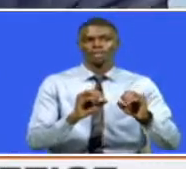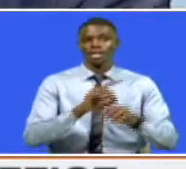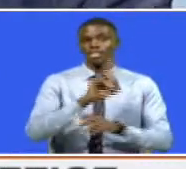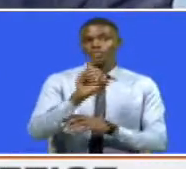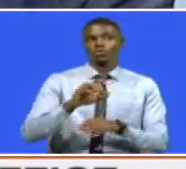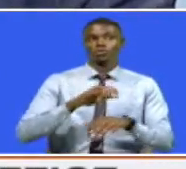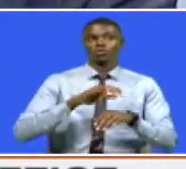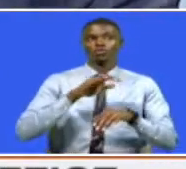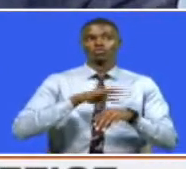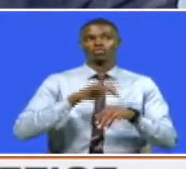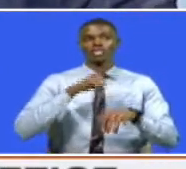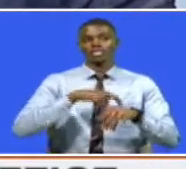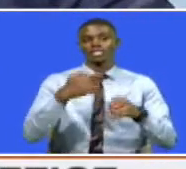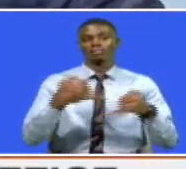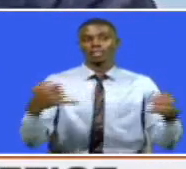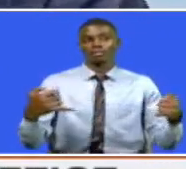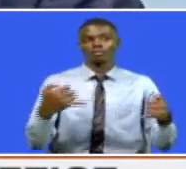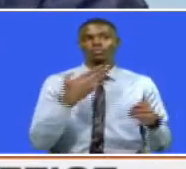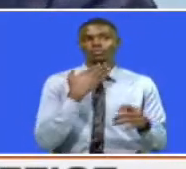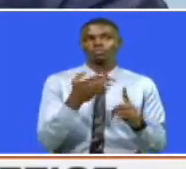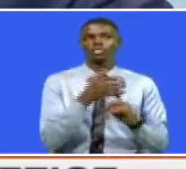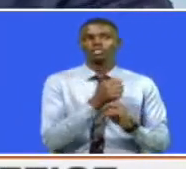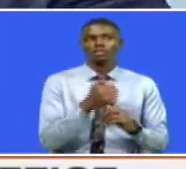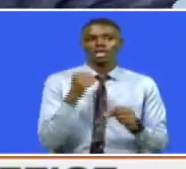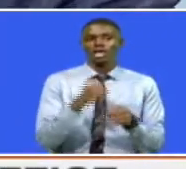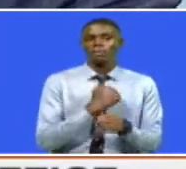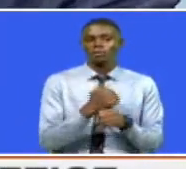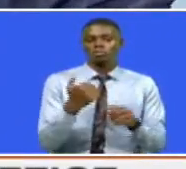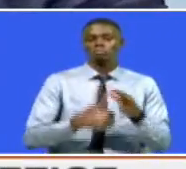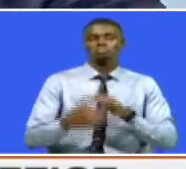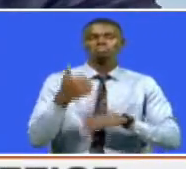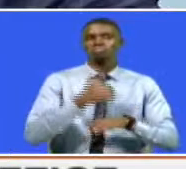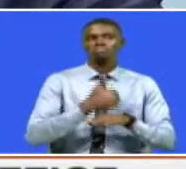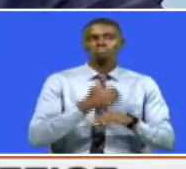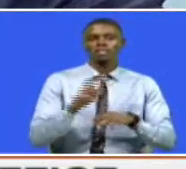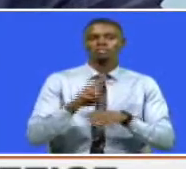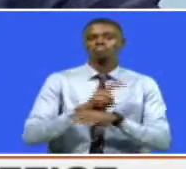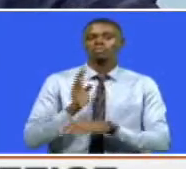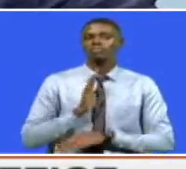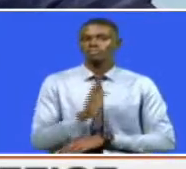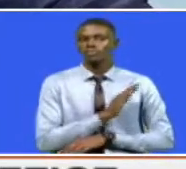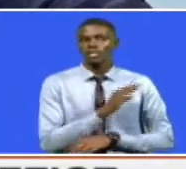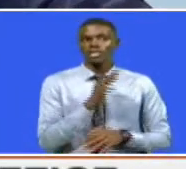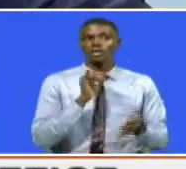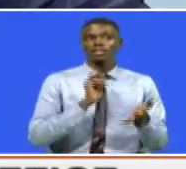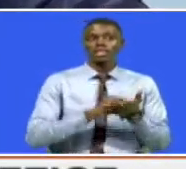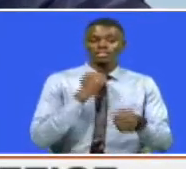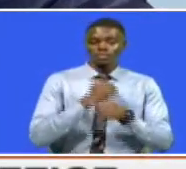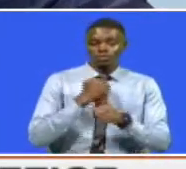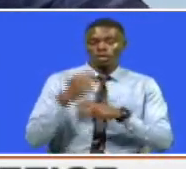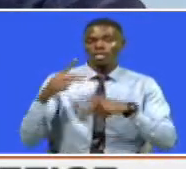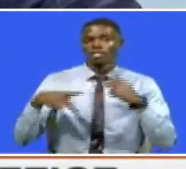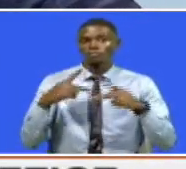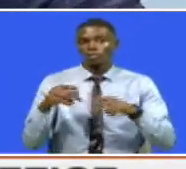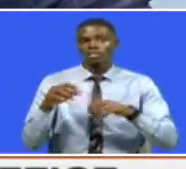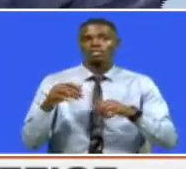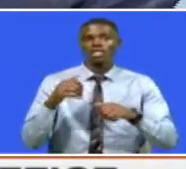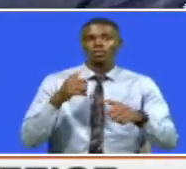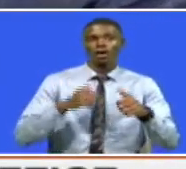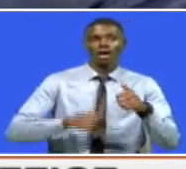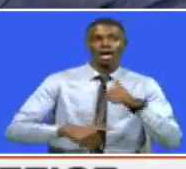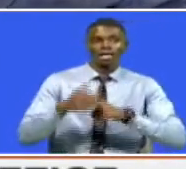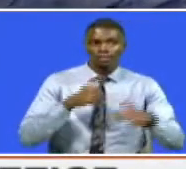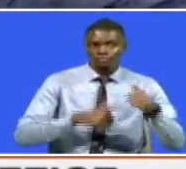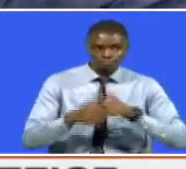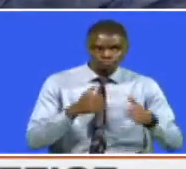the timelines that we were trying to beat. We are not saying that we are not going to set up the oversight board of the fund. That is work in progress. It's being done. But